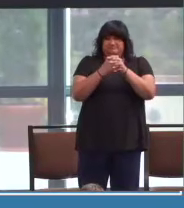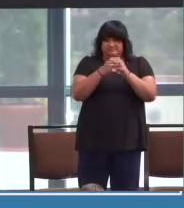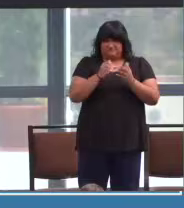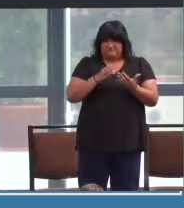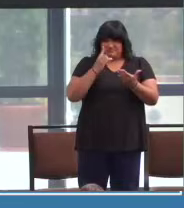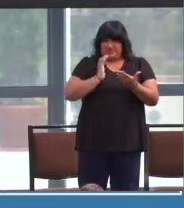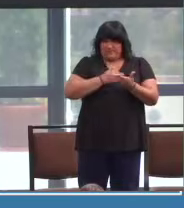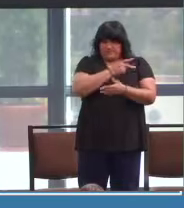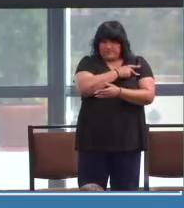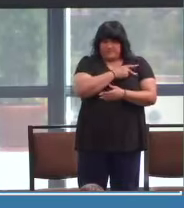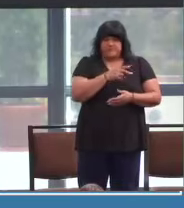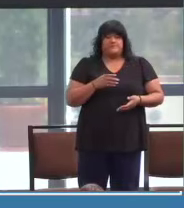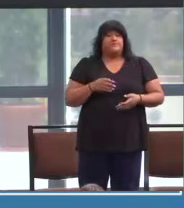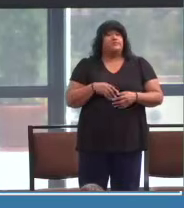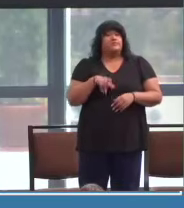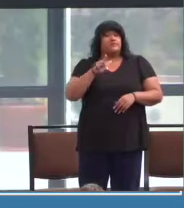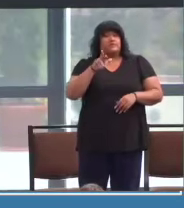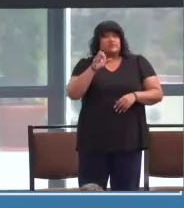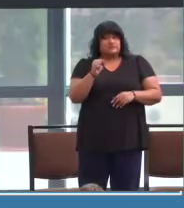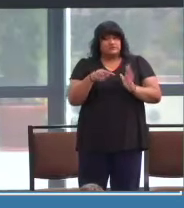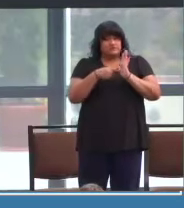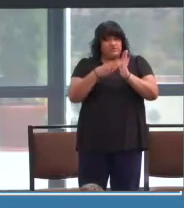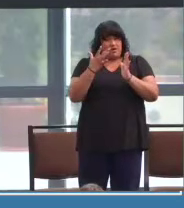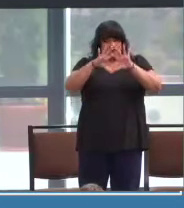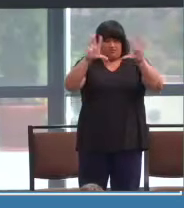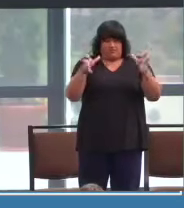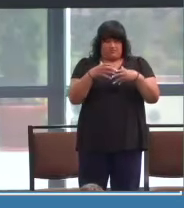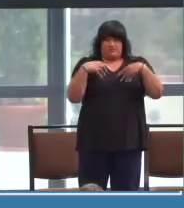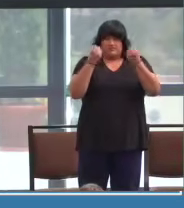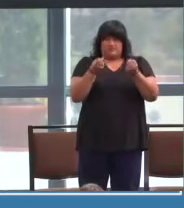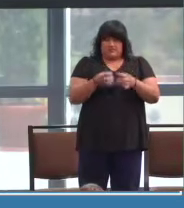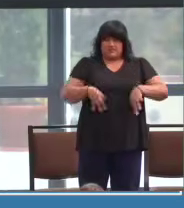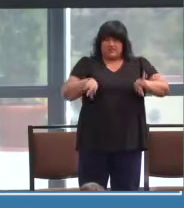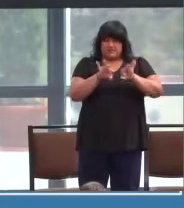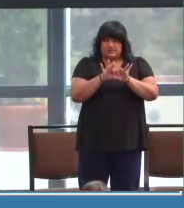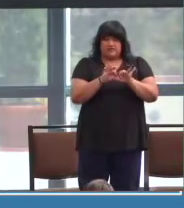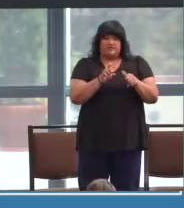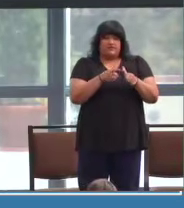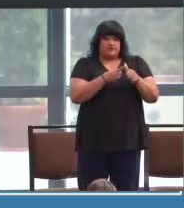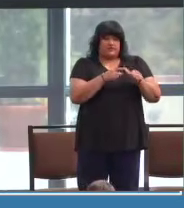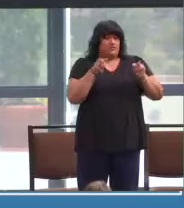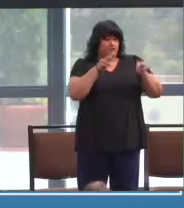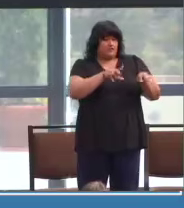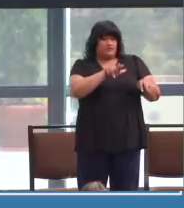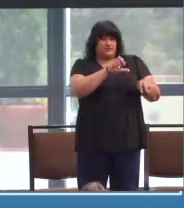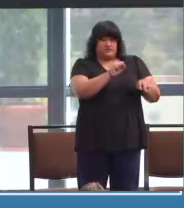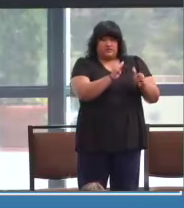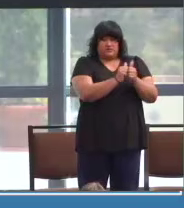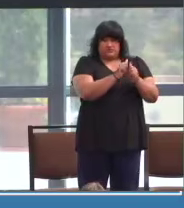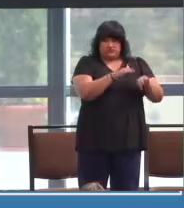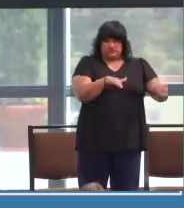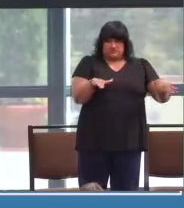Lupus, Sjogren's, and why holistic care matters. Well, first, let's look at lupus and Sjogren's disease. There's a lot of similarities of lupus and Sjogren's, one being that they're